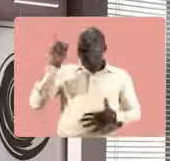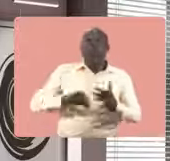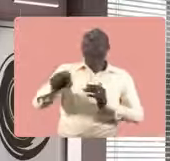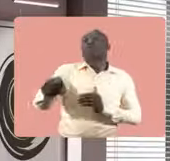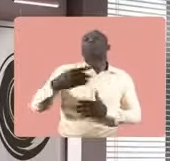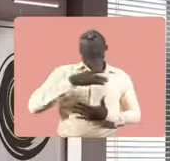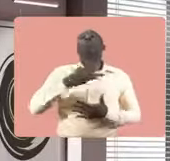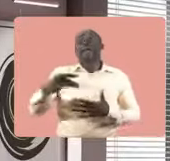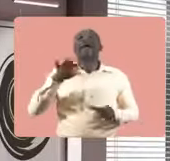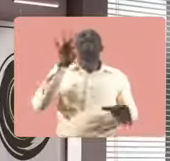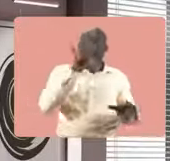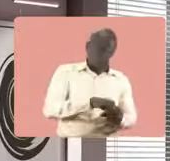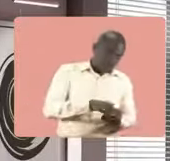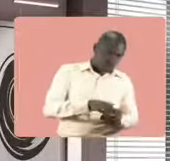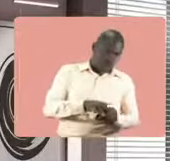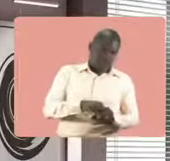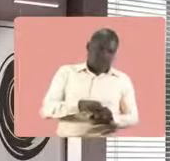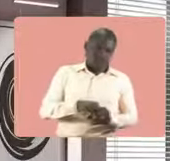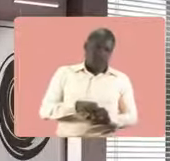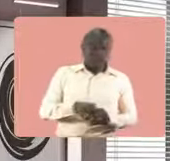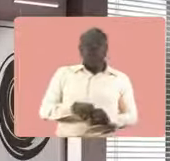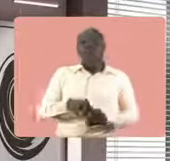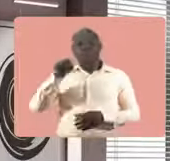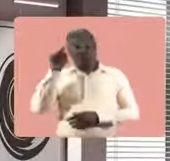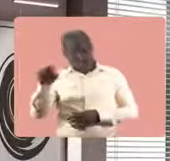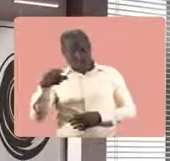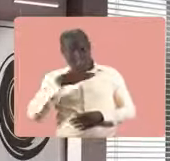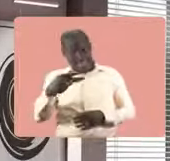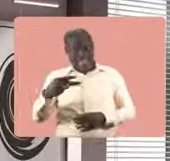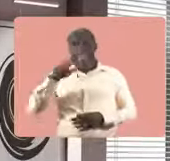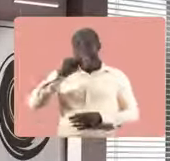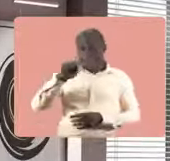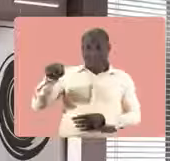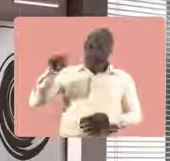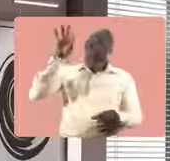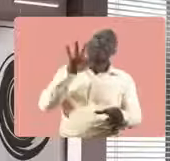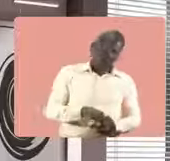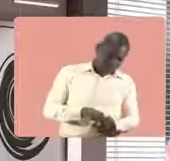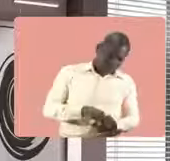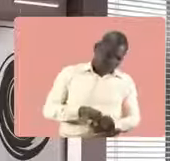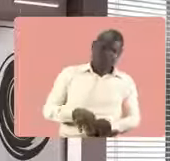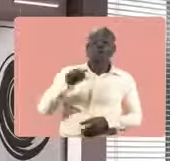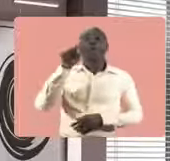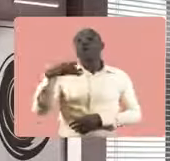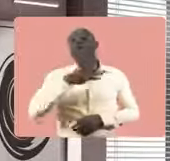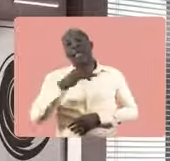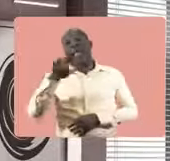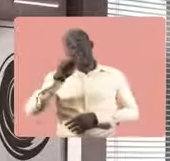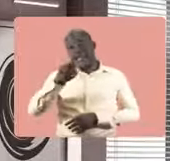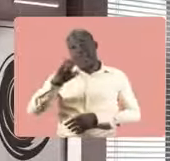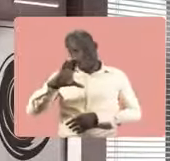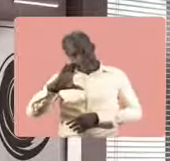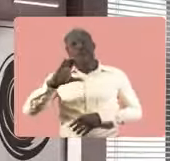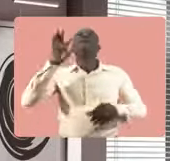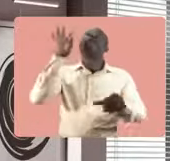ama no. Ma bu be no akyo ne mesa bu ni bio se empanimfo se. Ba bia odwan e pe no e na wodi ne